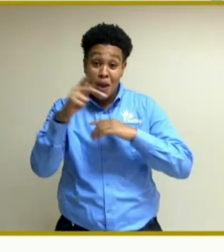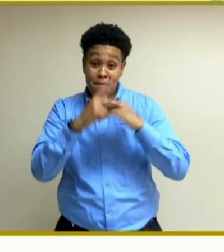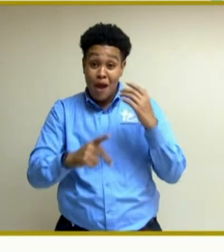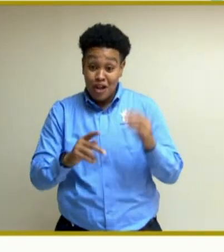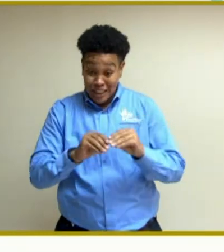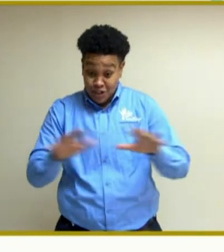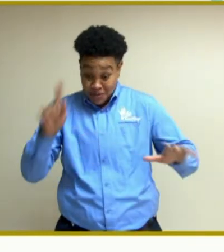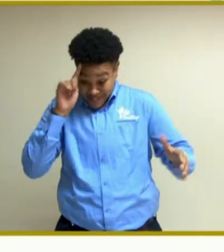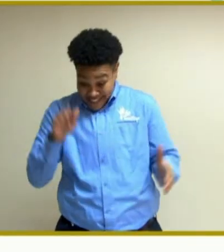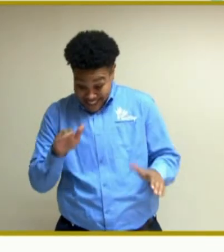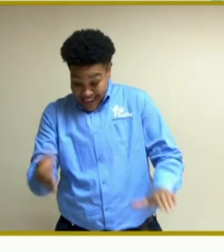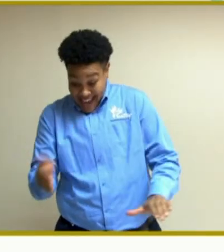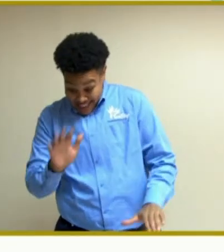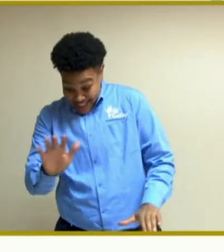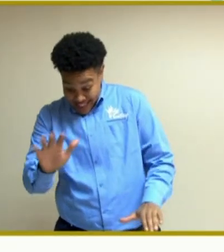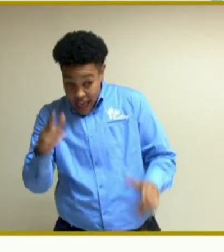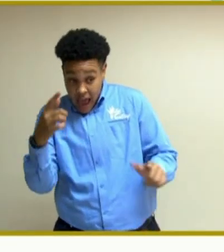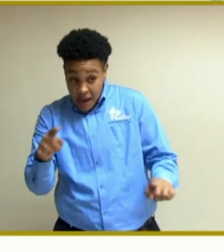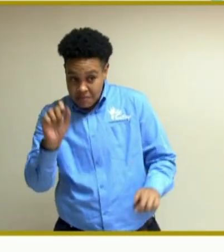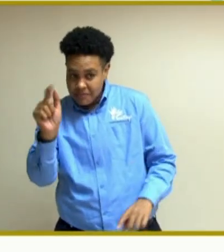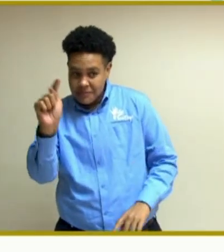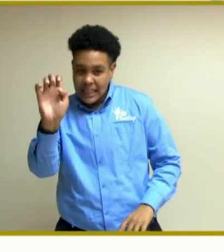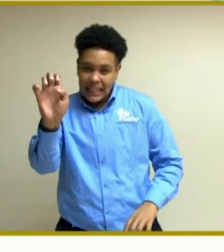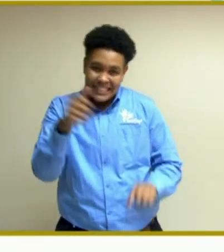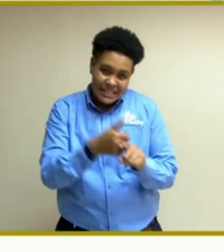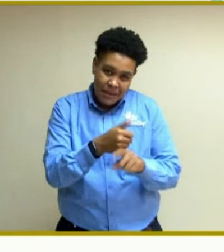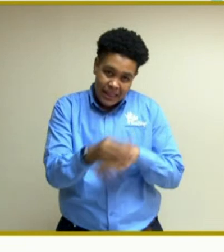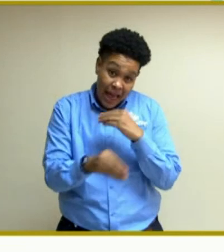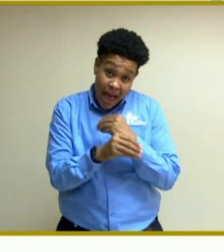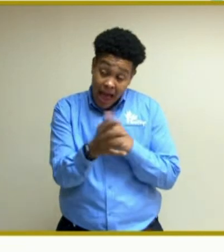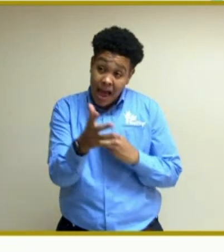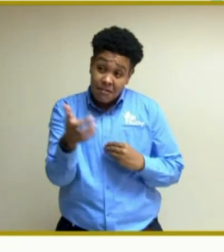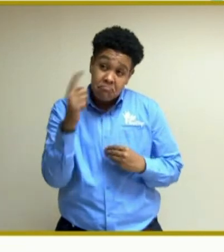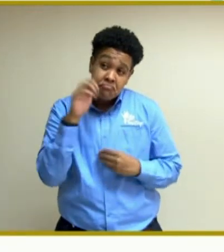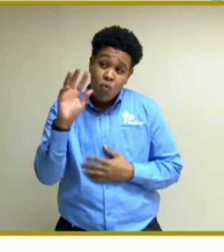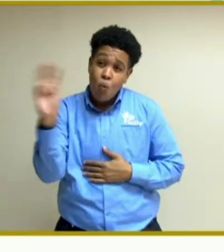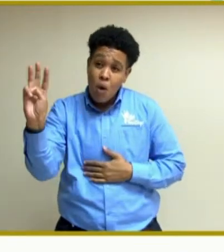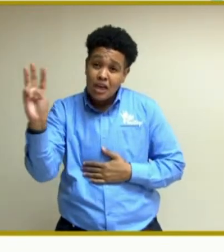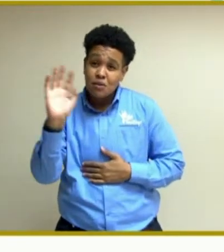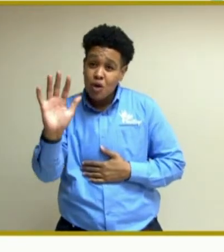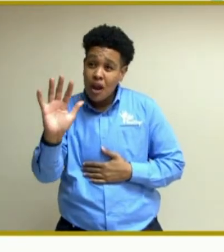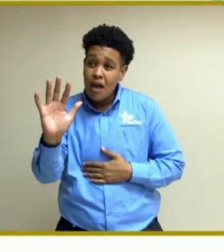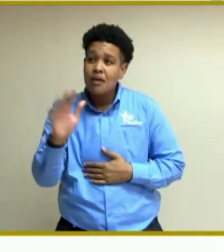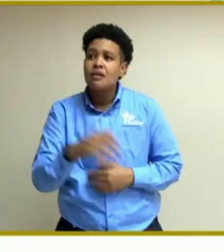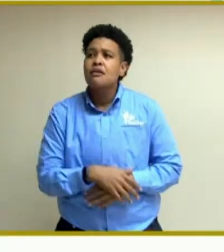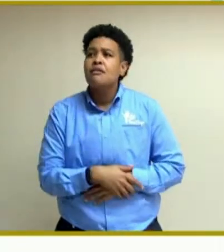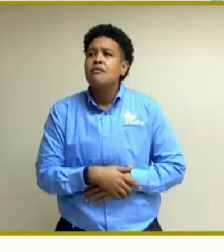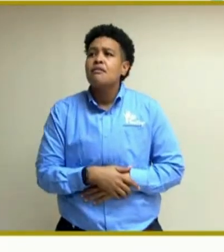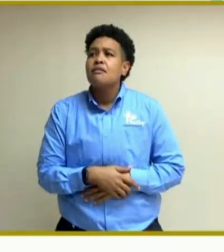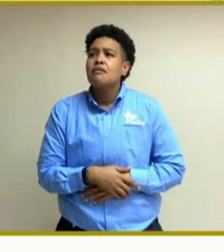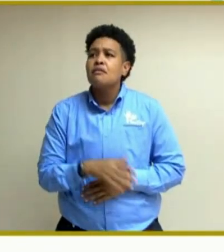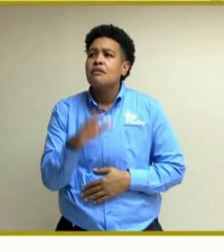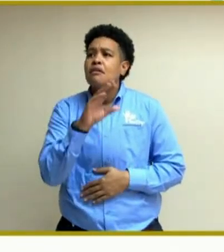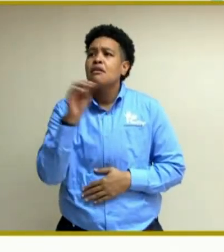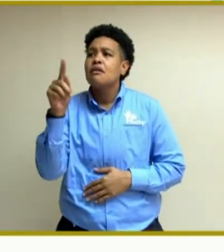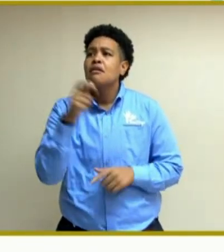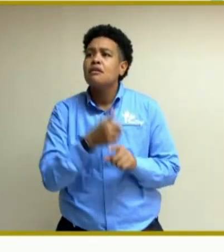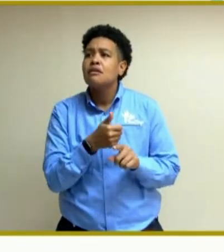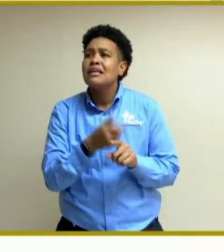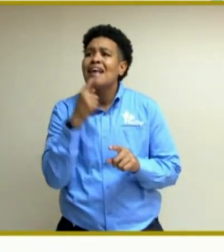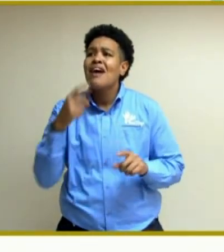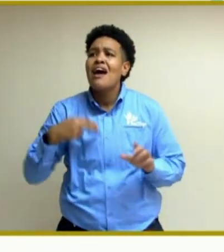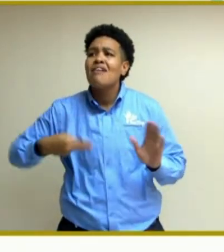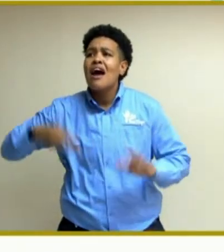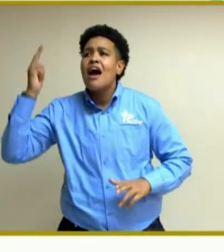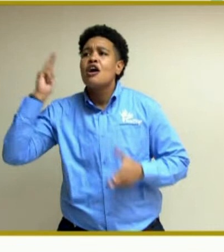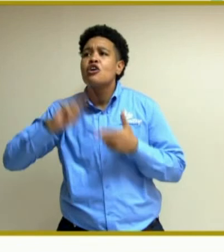deaths, St. Elizabeth, Westmoreland, and St. Mary has the highest